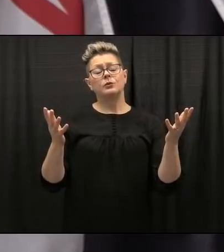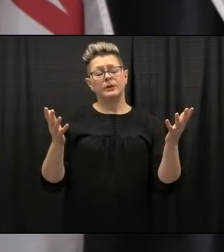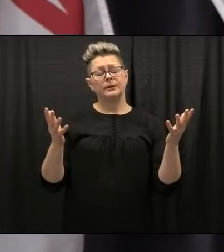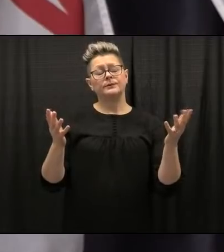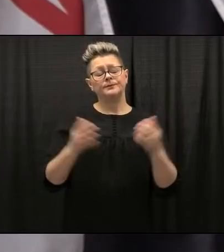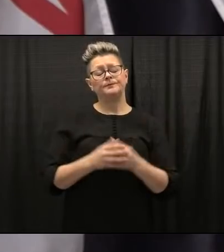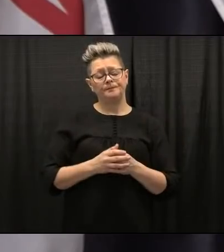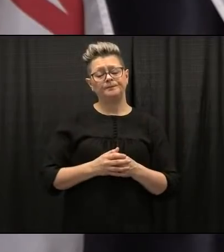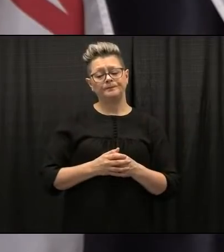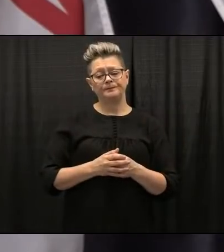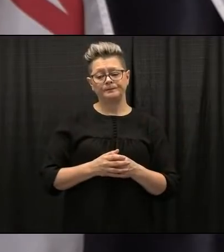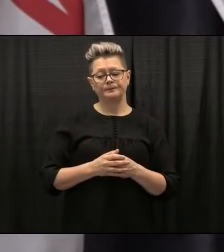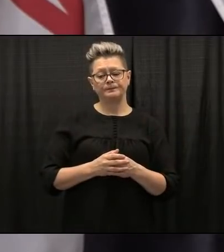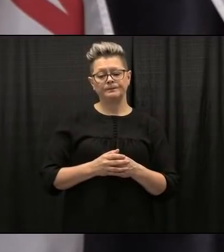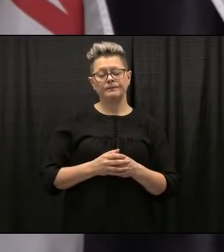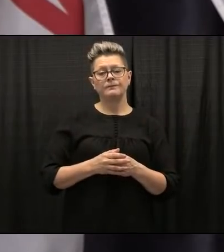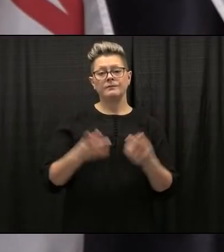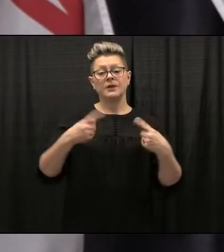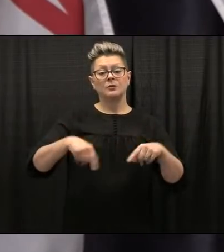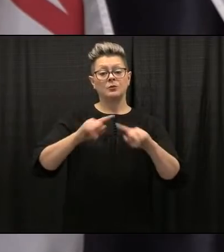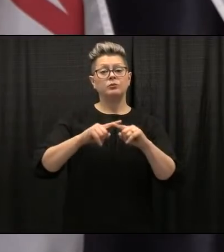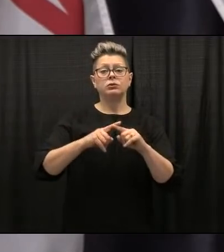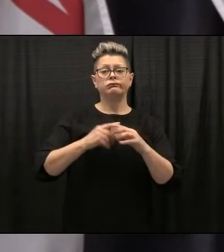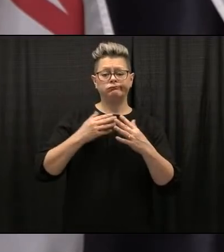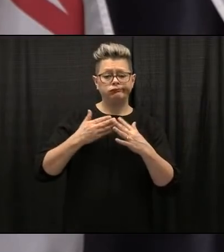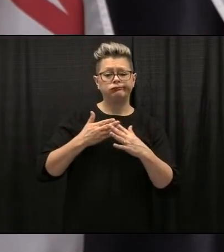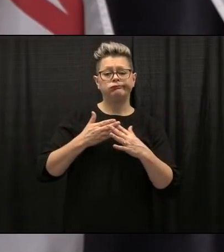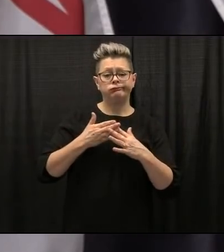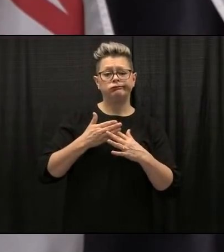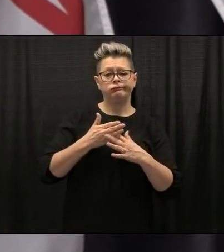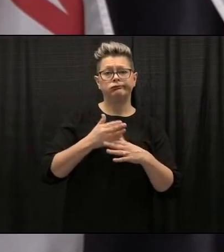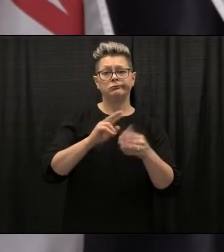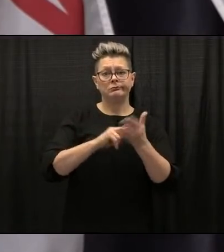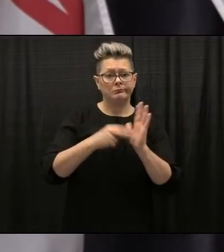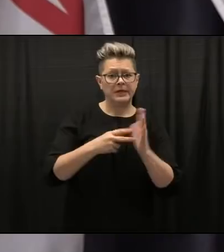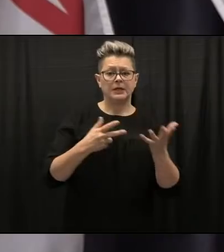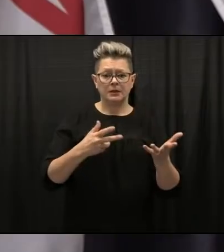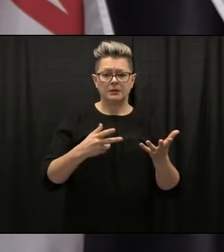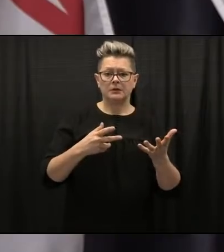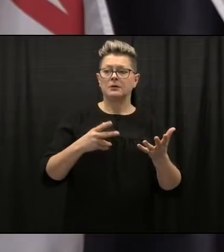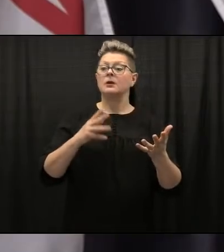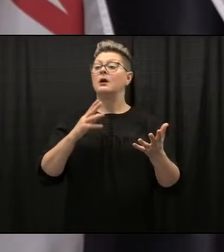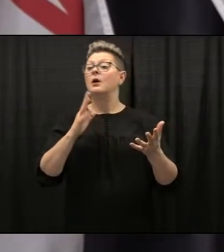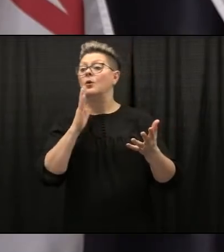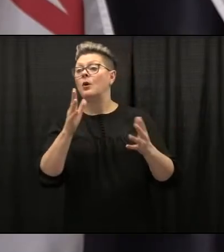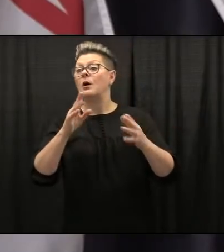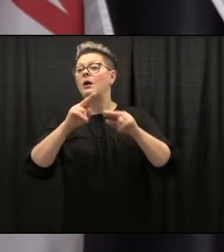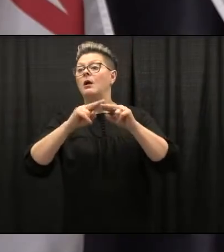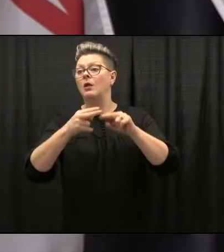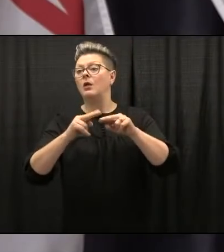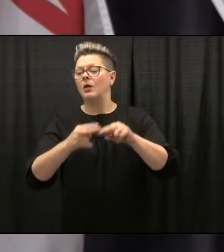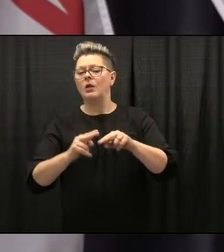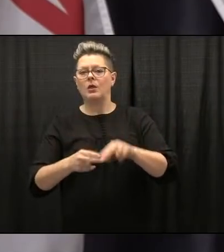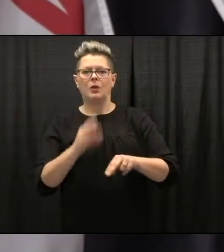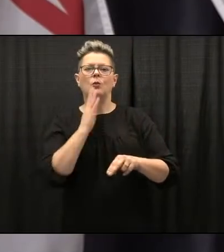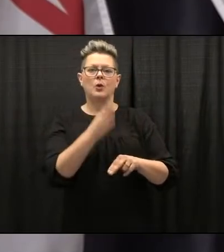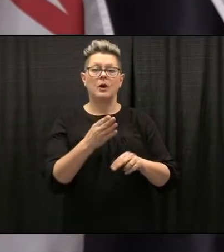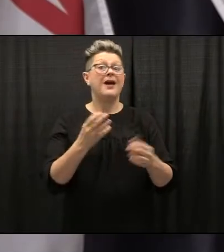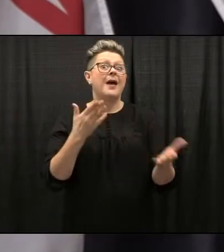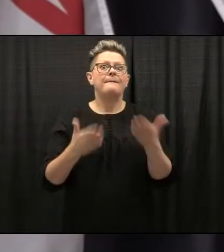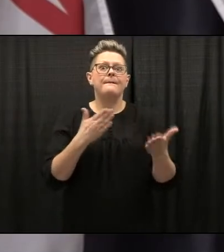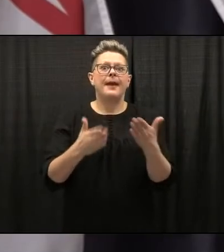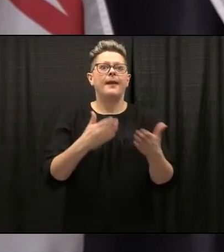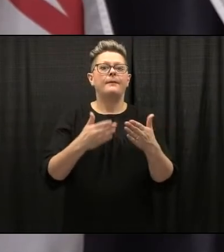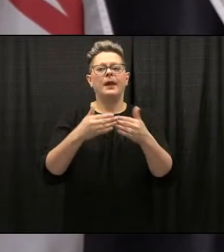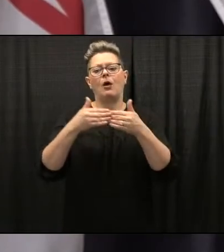as we start to move through this, we will get to a point where the prevalence will be lower, and we may see that it becomes a seasonal type